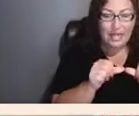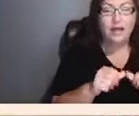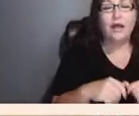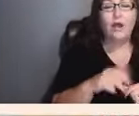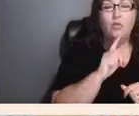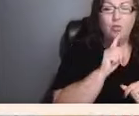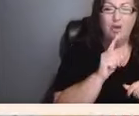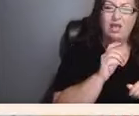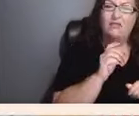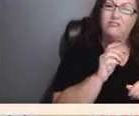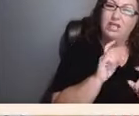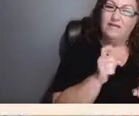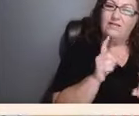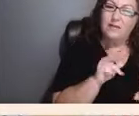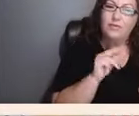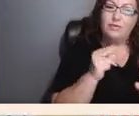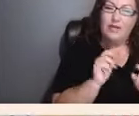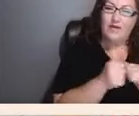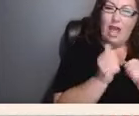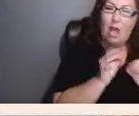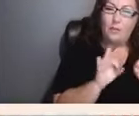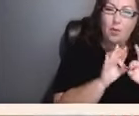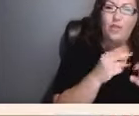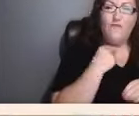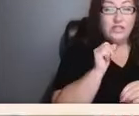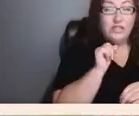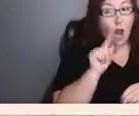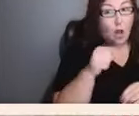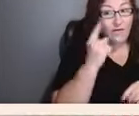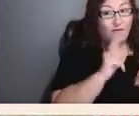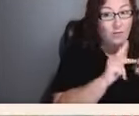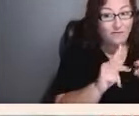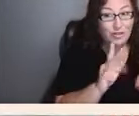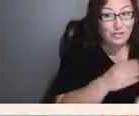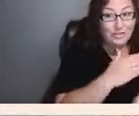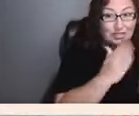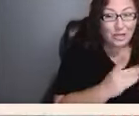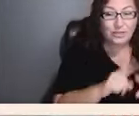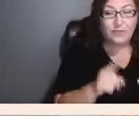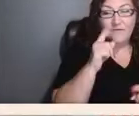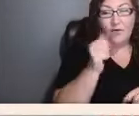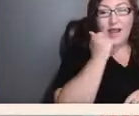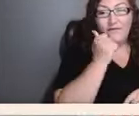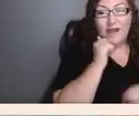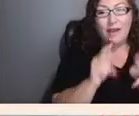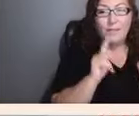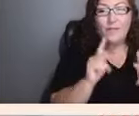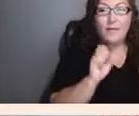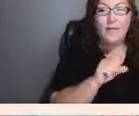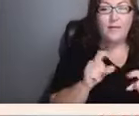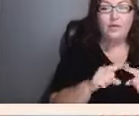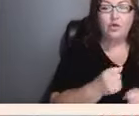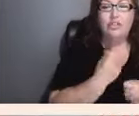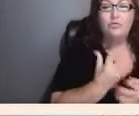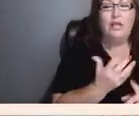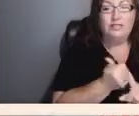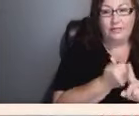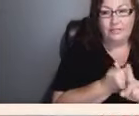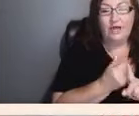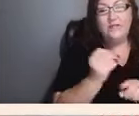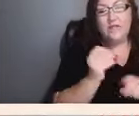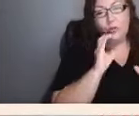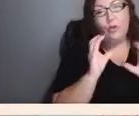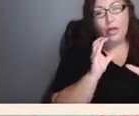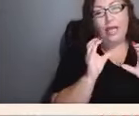how important the voice is, not just for professional singers, but for everyday people, just to be able to express themselves and communicate with their loved